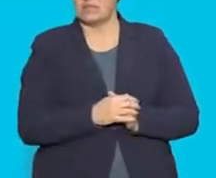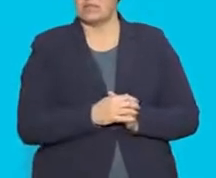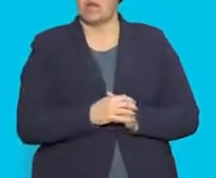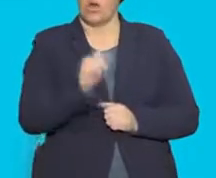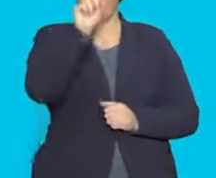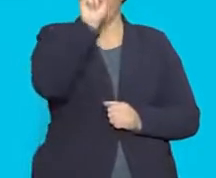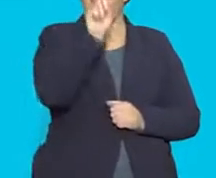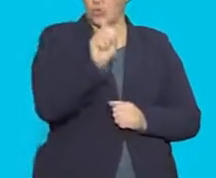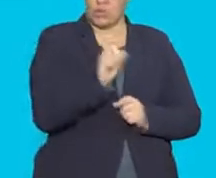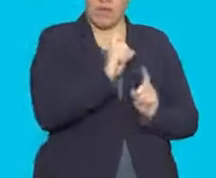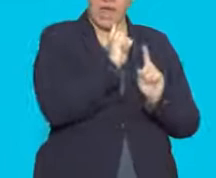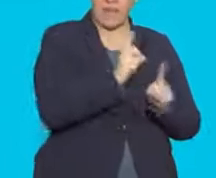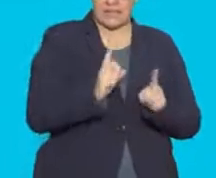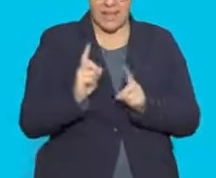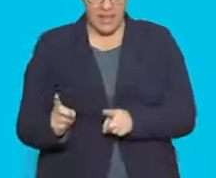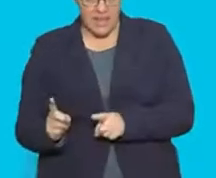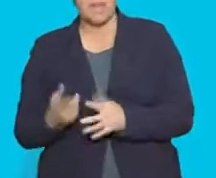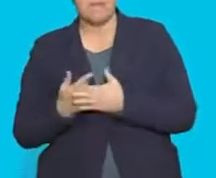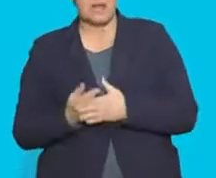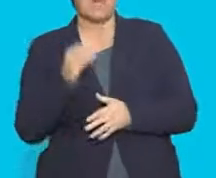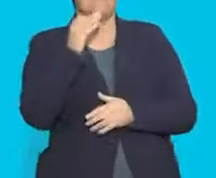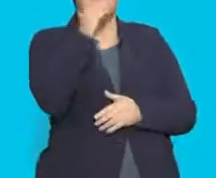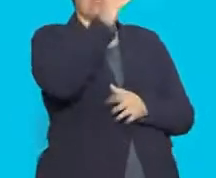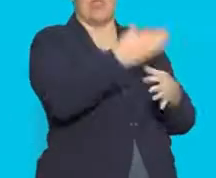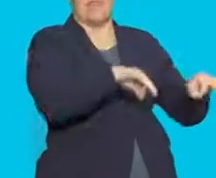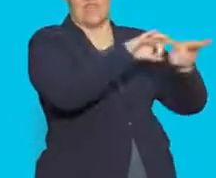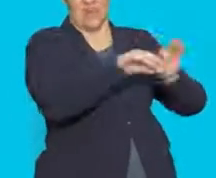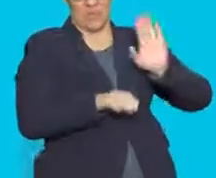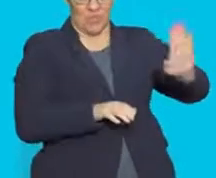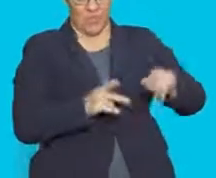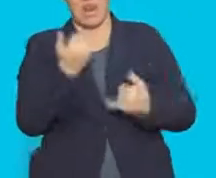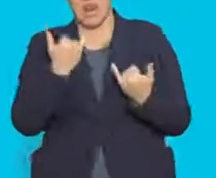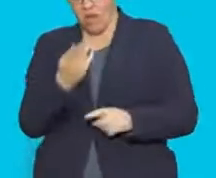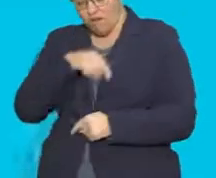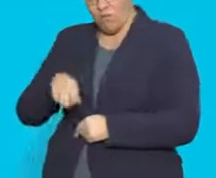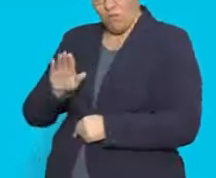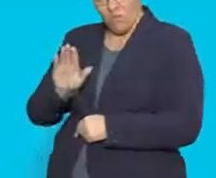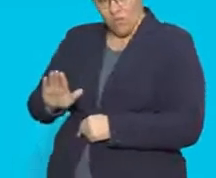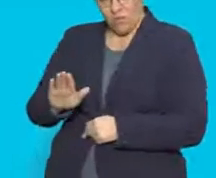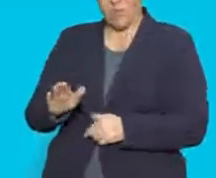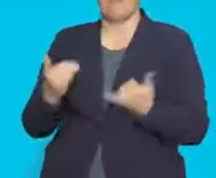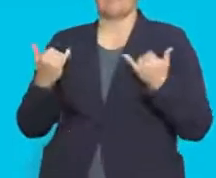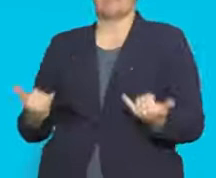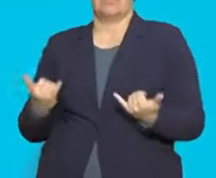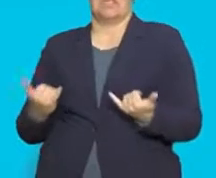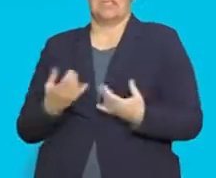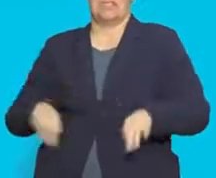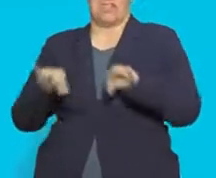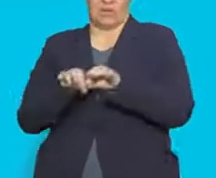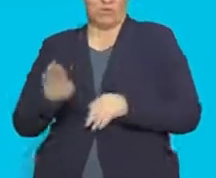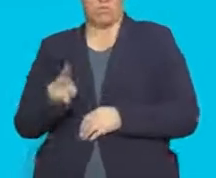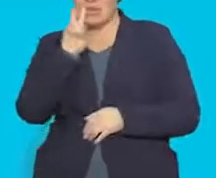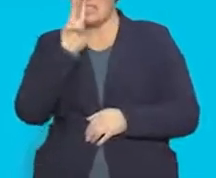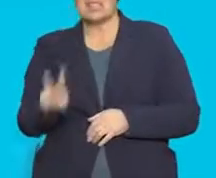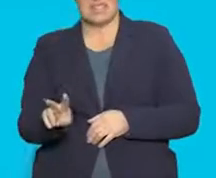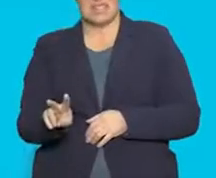to answer questions that are based on the future value. Now we're going to try and move on into present value